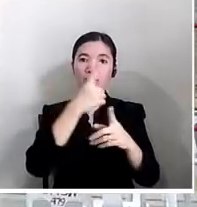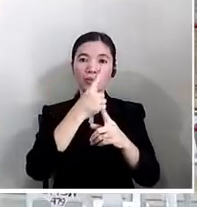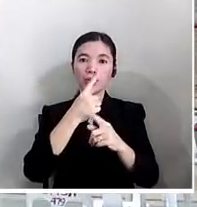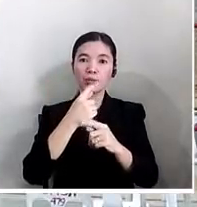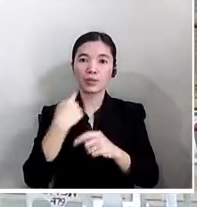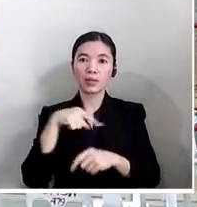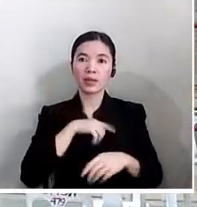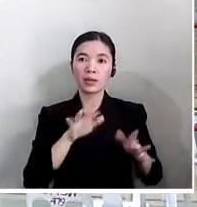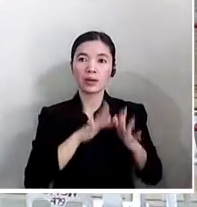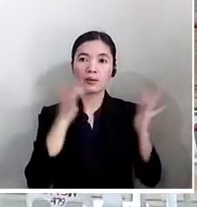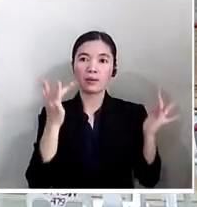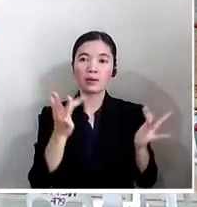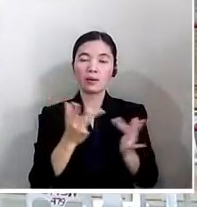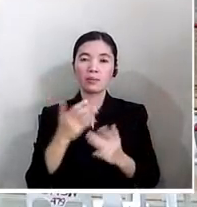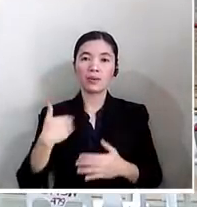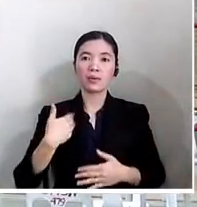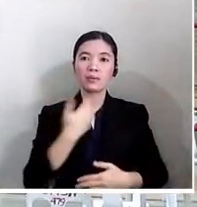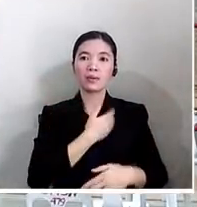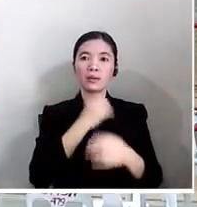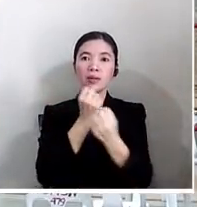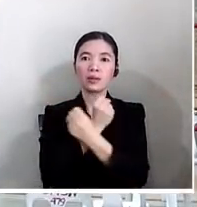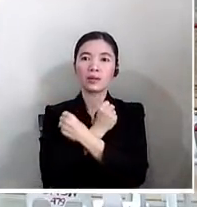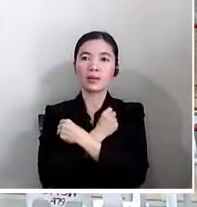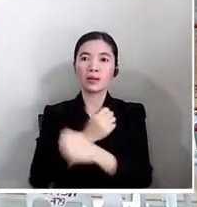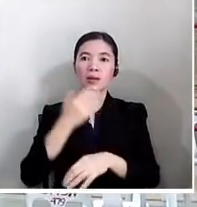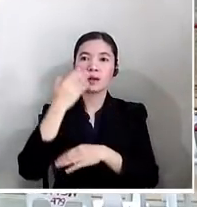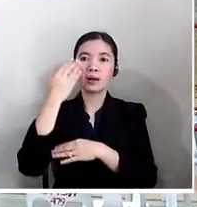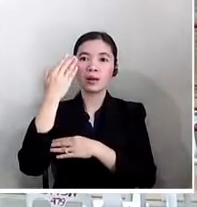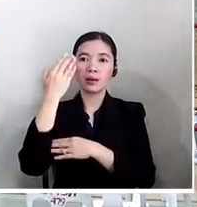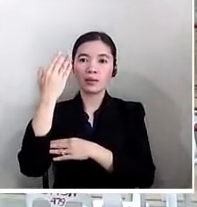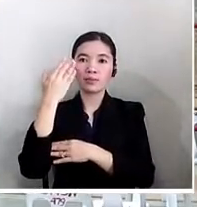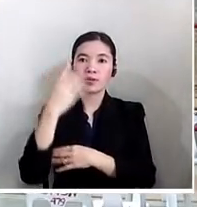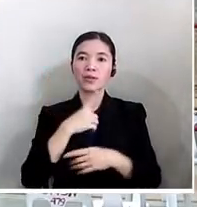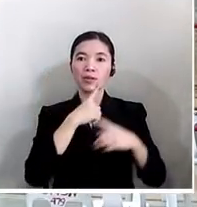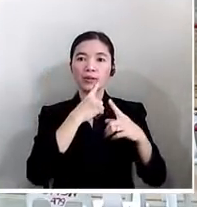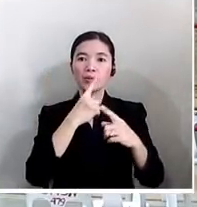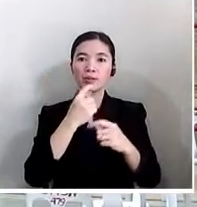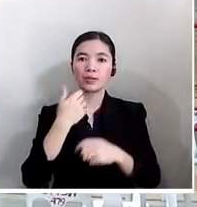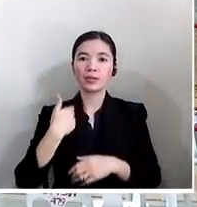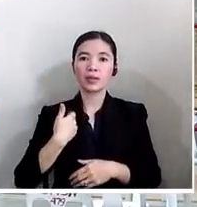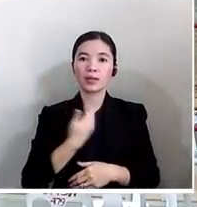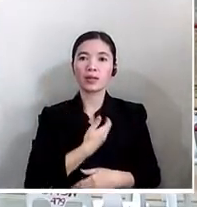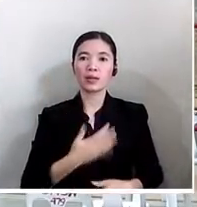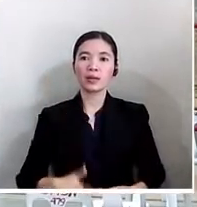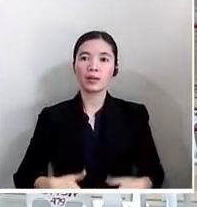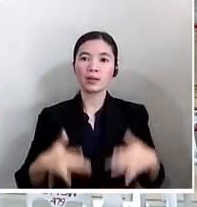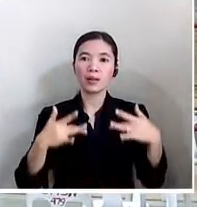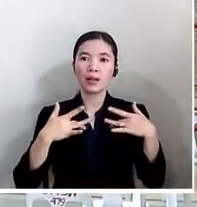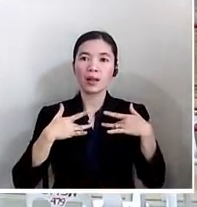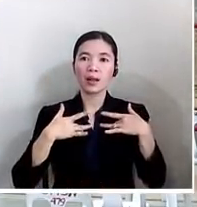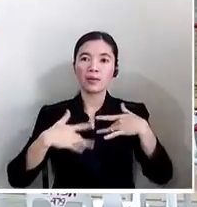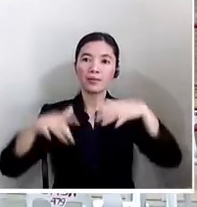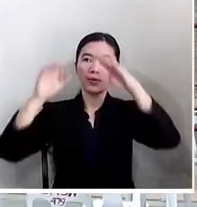horse, we love you, save our lives. Oh Father, we are